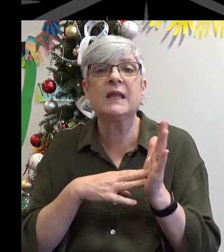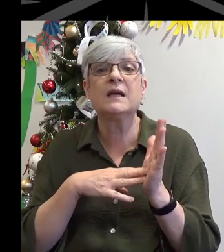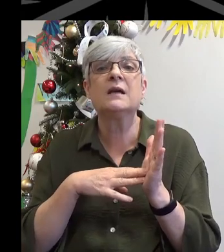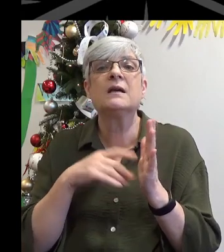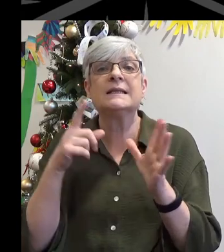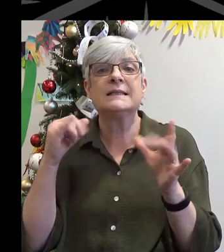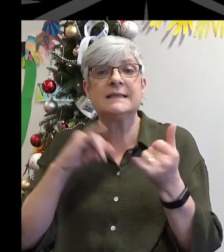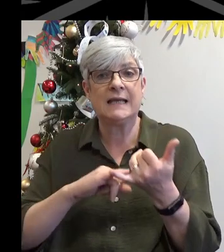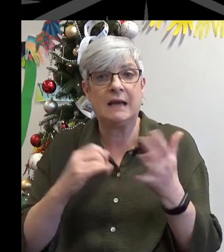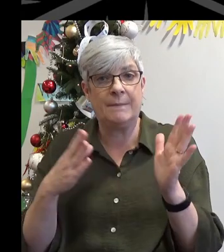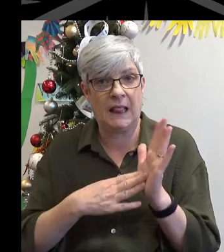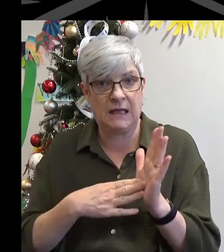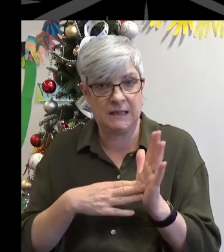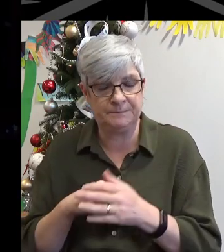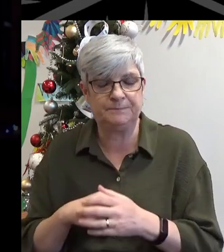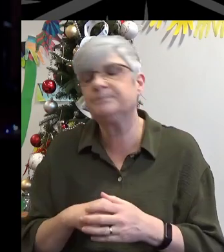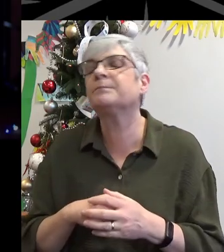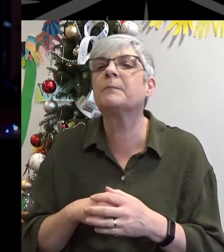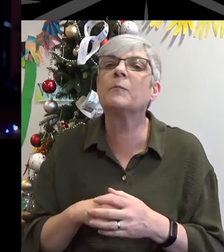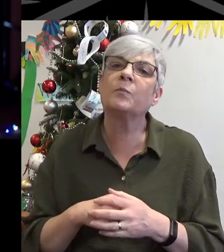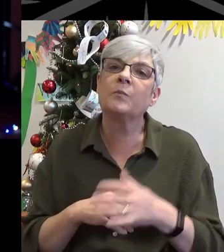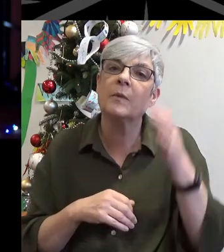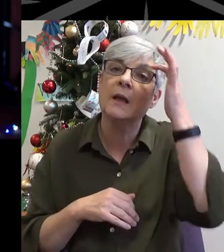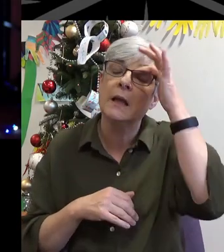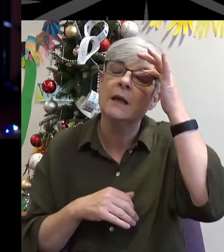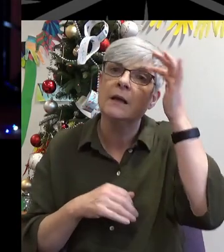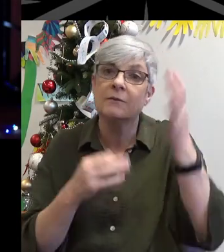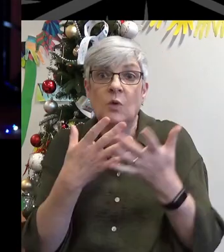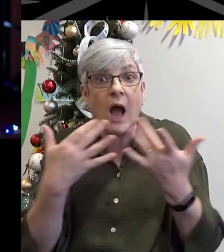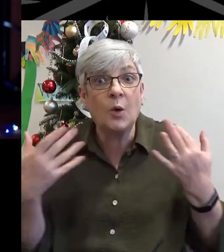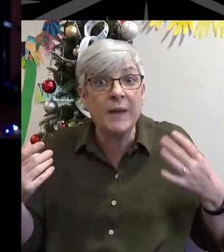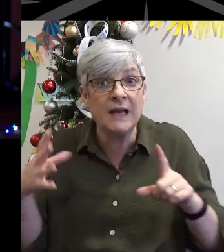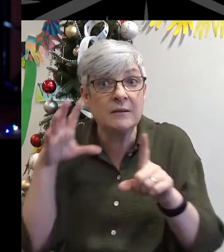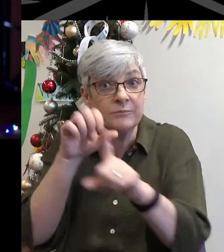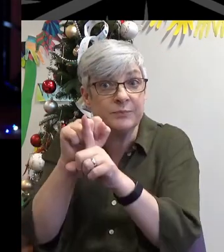was Sarah Millican. How many did you get?